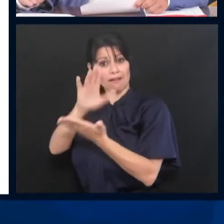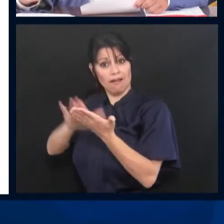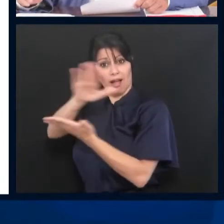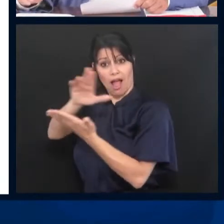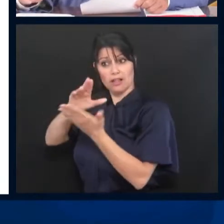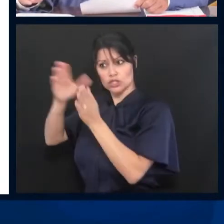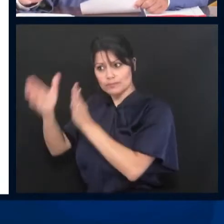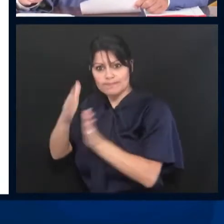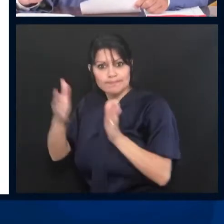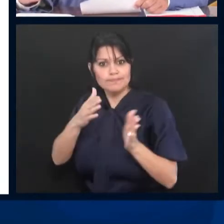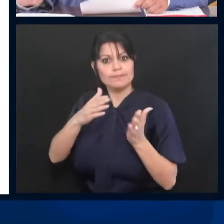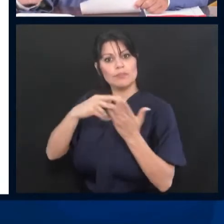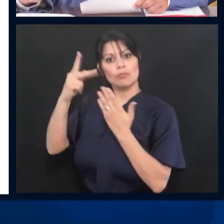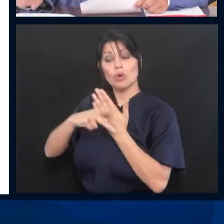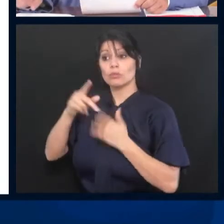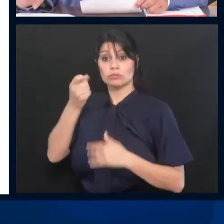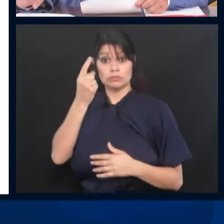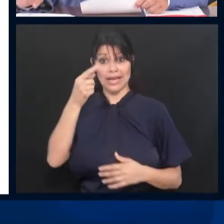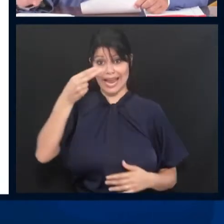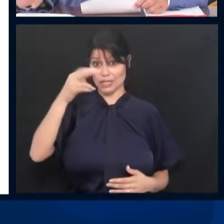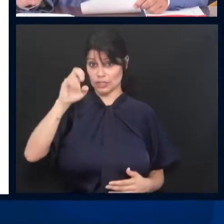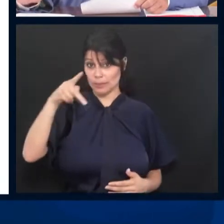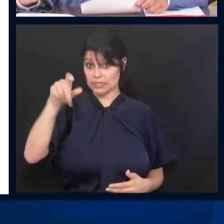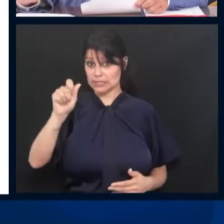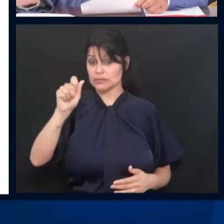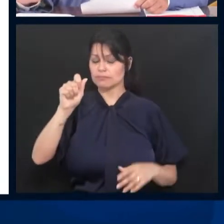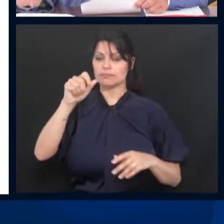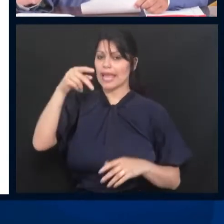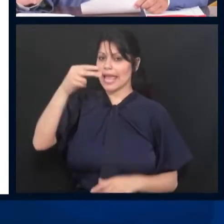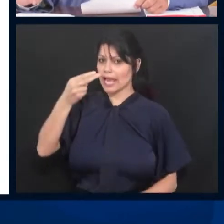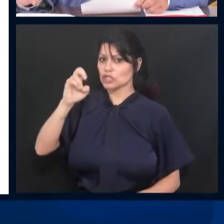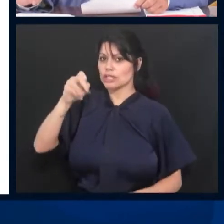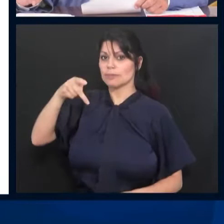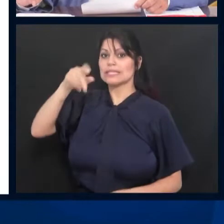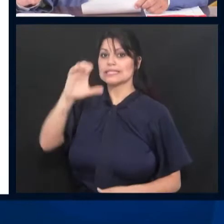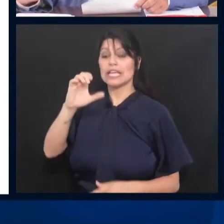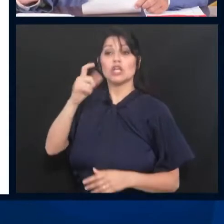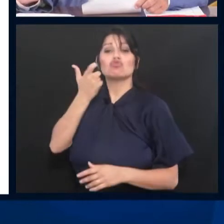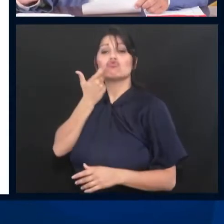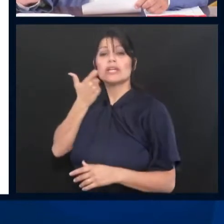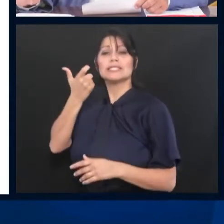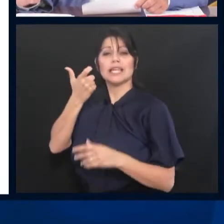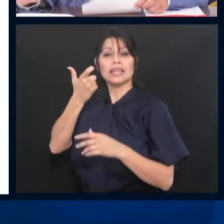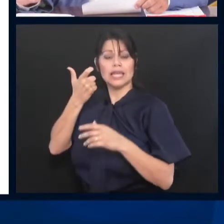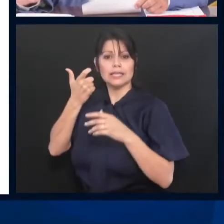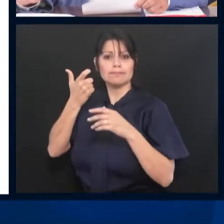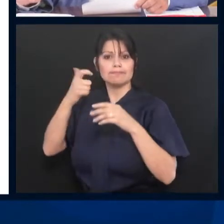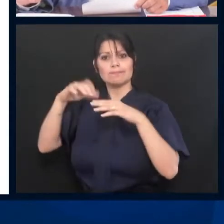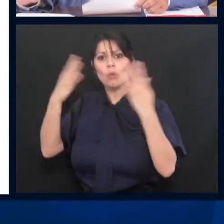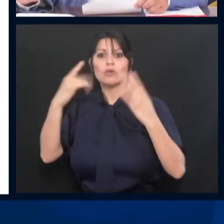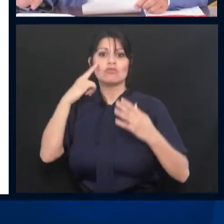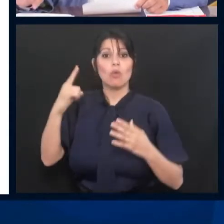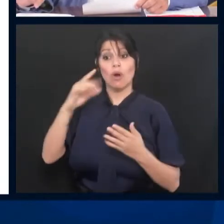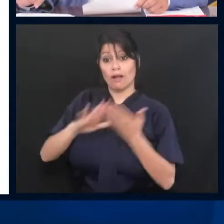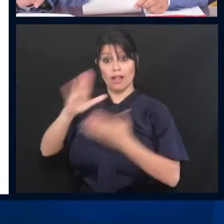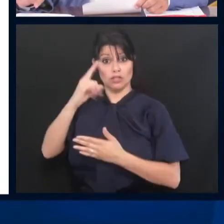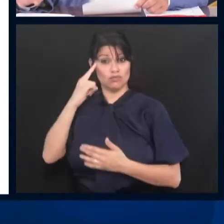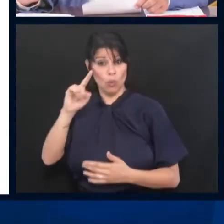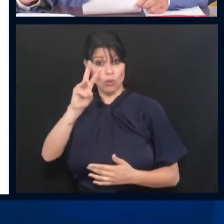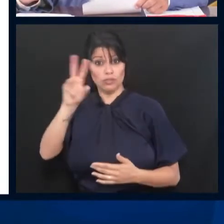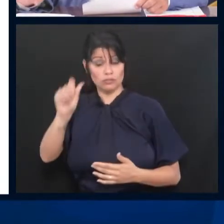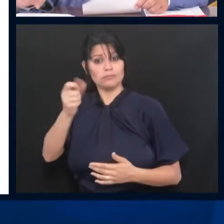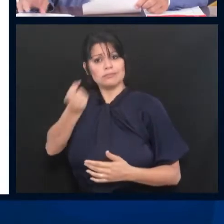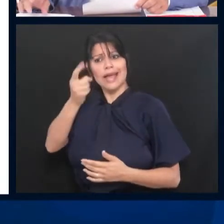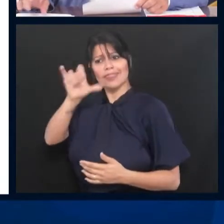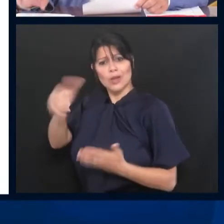The HEPC just released College for West Virginia, which is a new and expanded resource